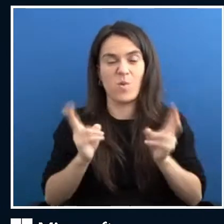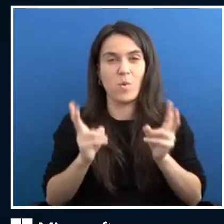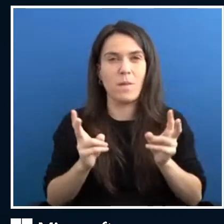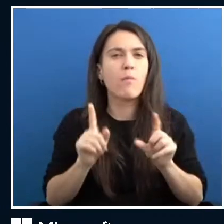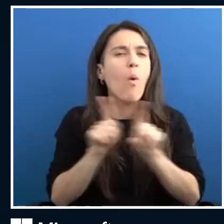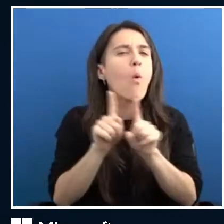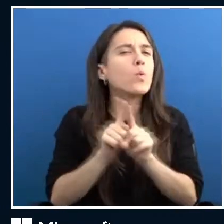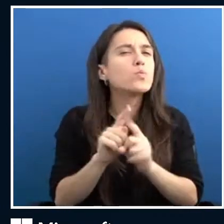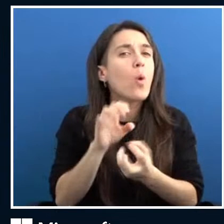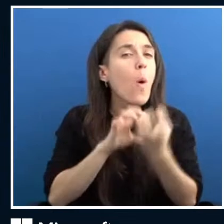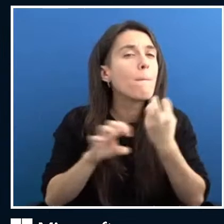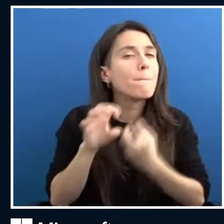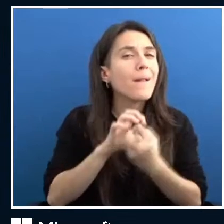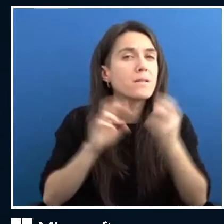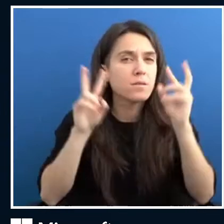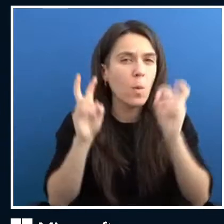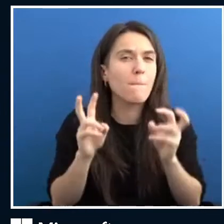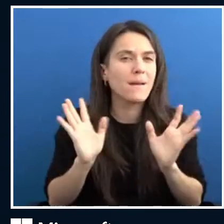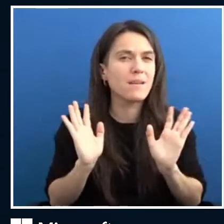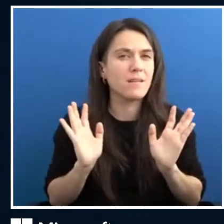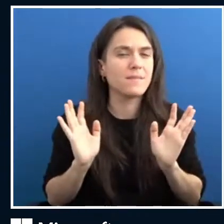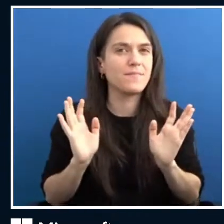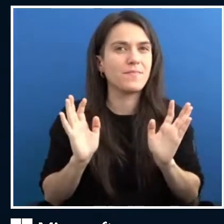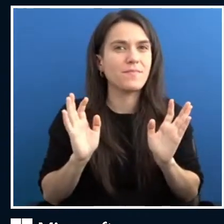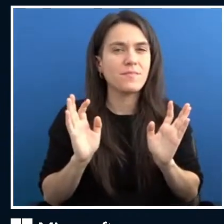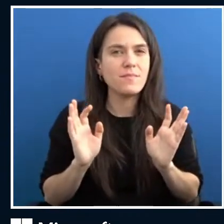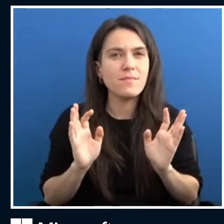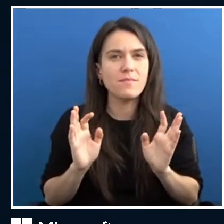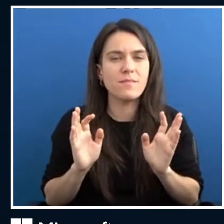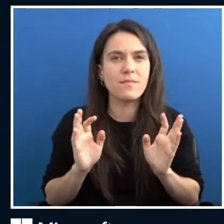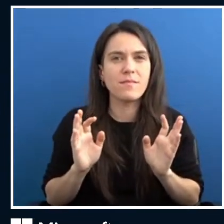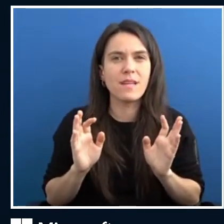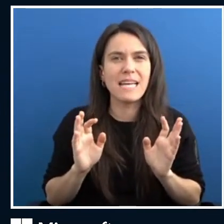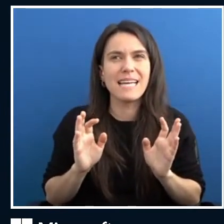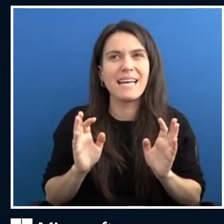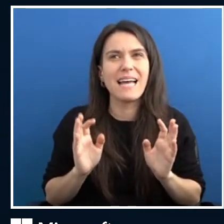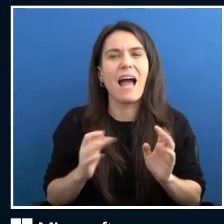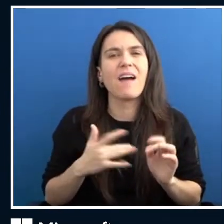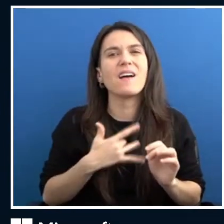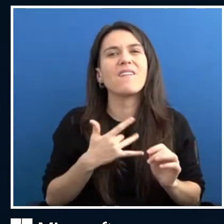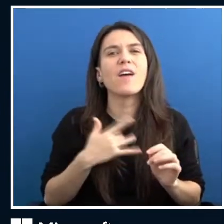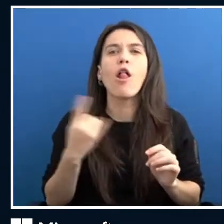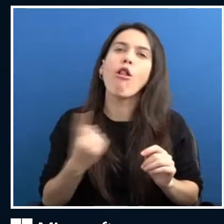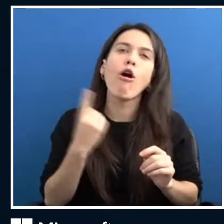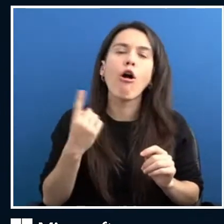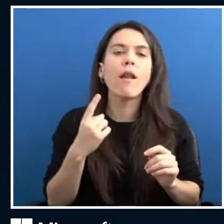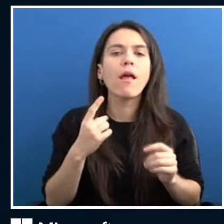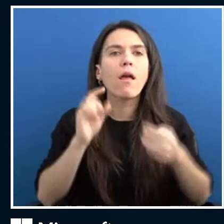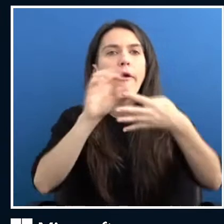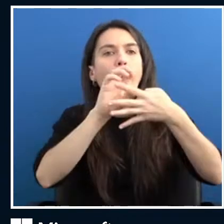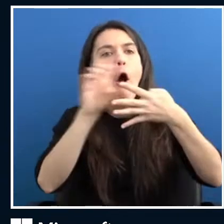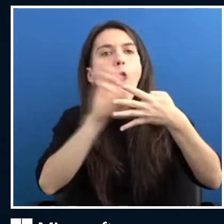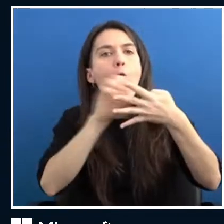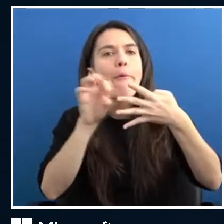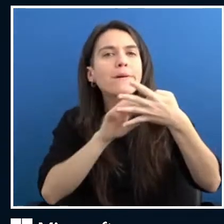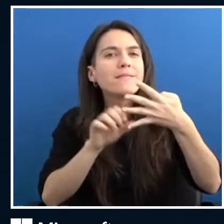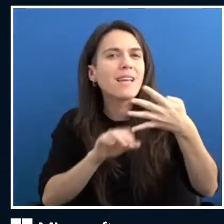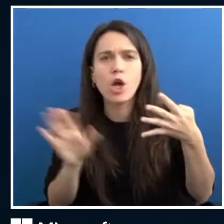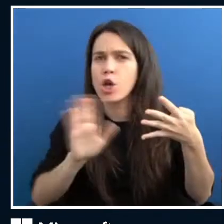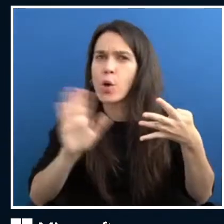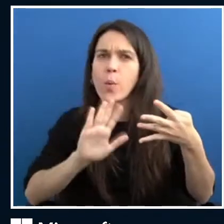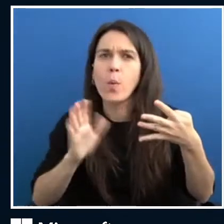same time because it is more than just learning how to code. It has very